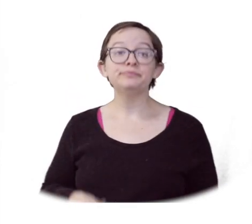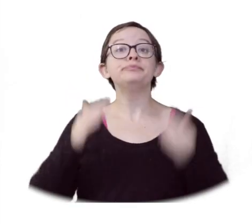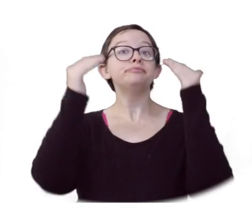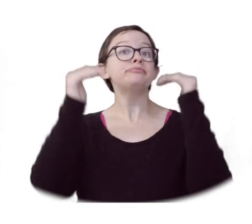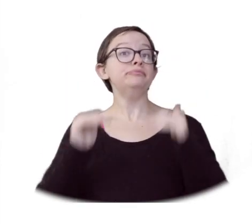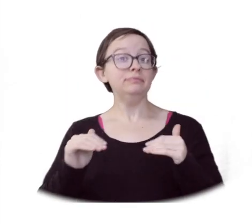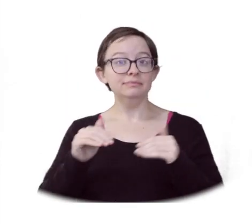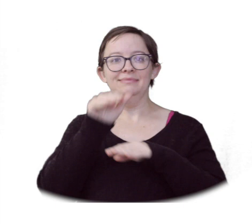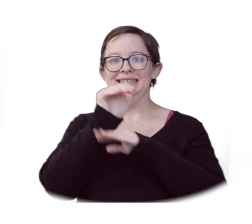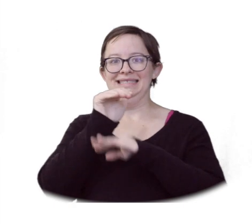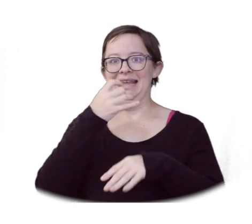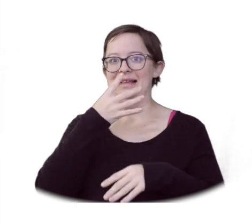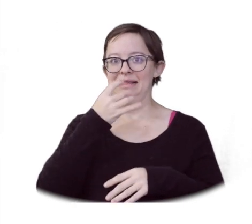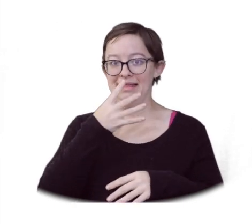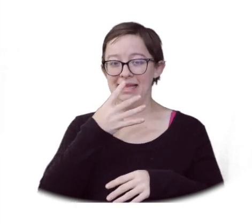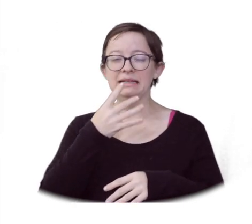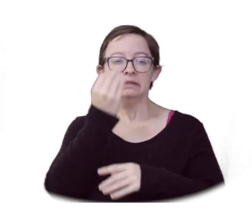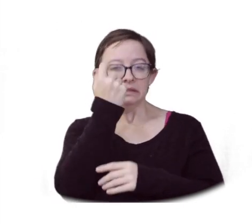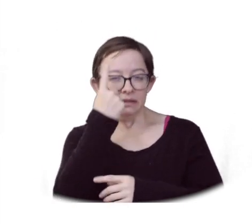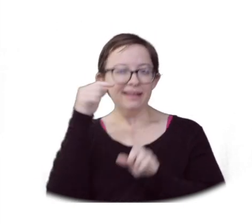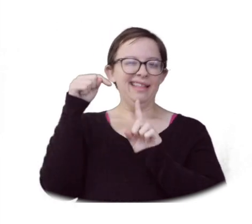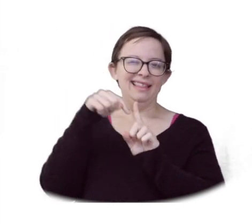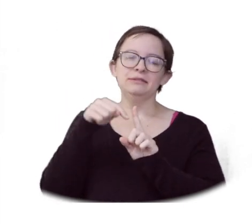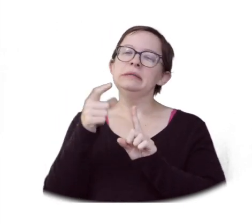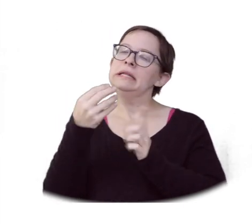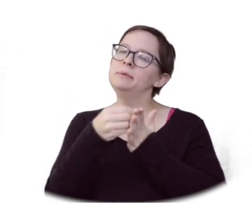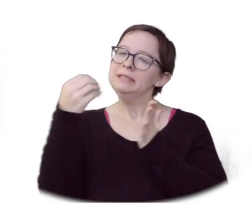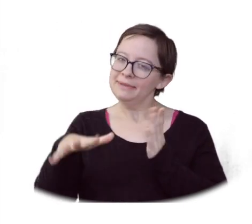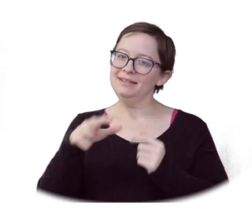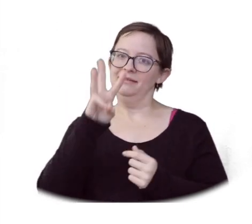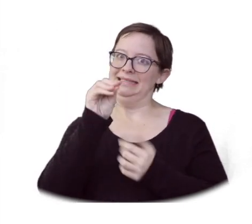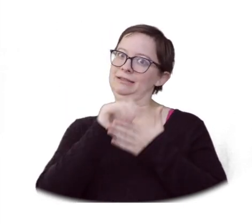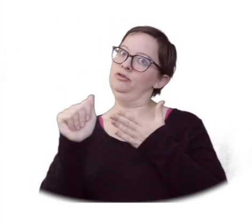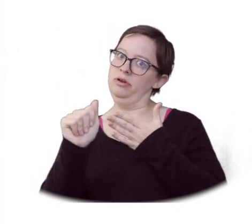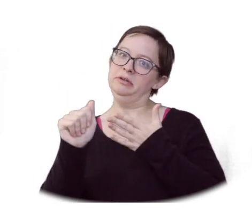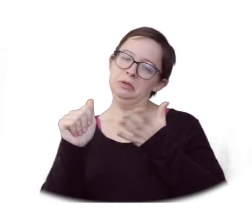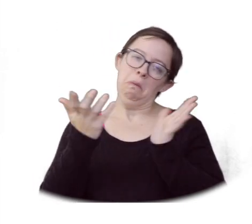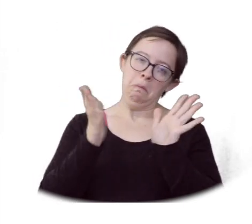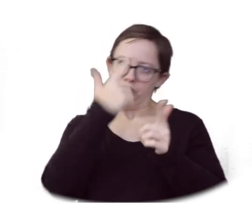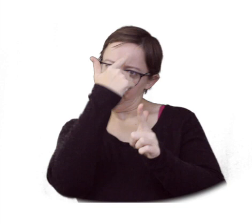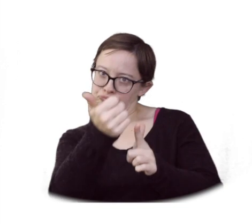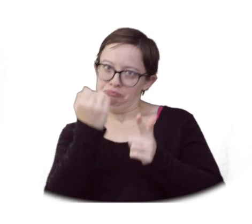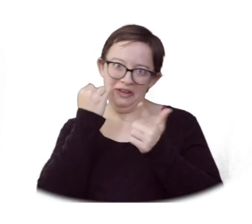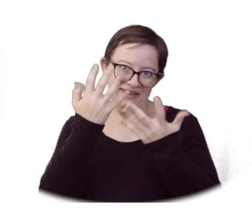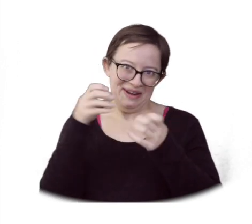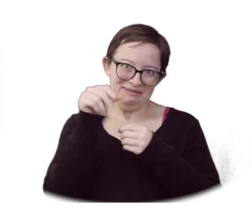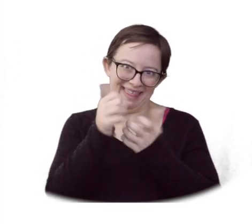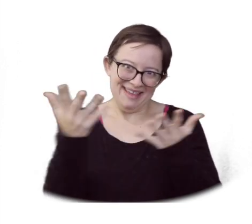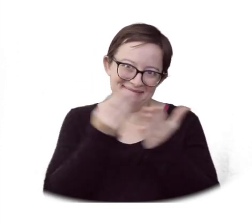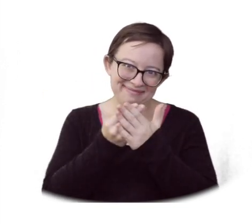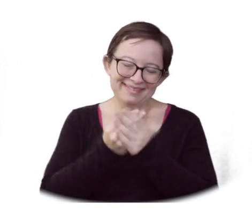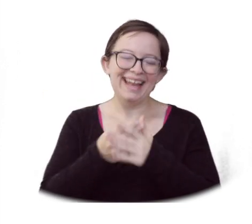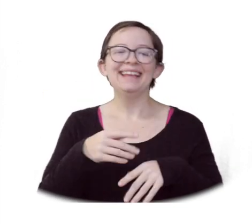cheap. Next is a nightlight. Now, this one is a little bit more expensive. It's $60, so that's up to you